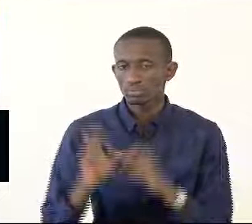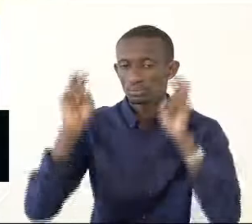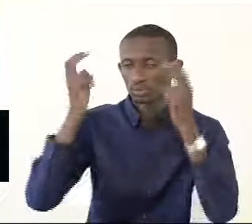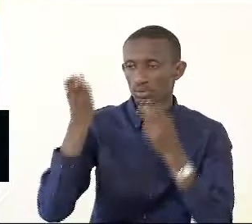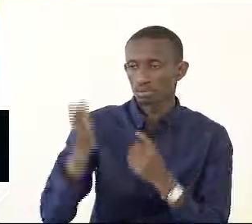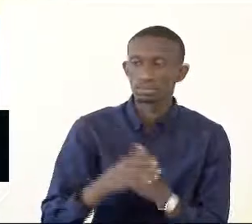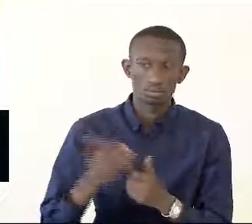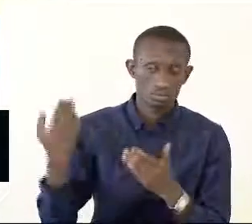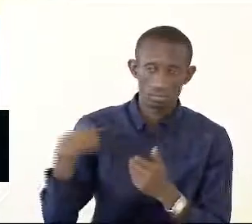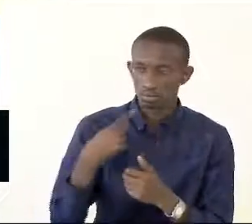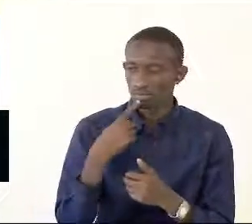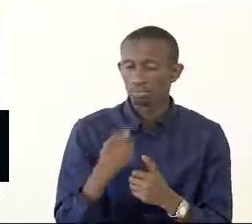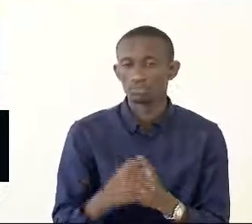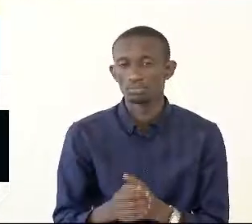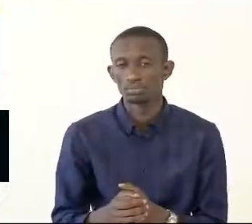unit of